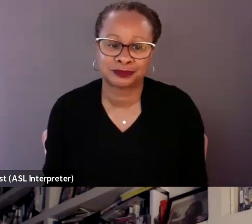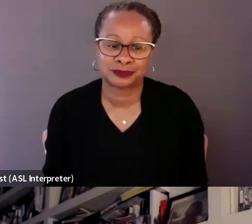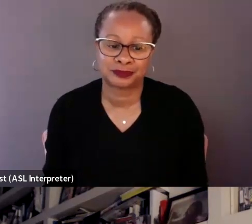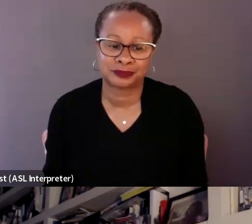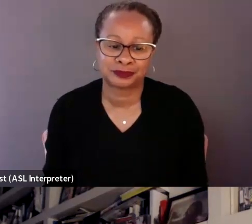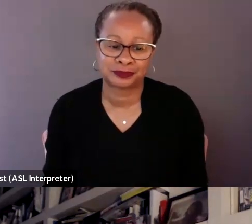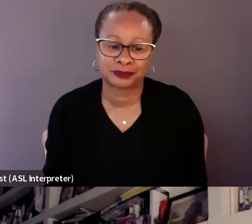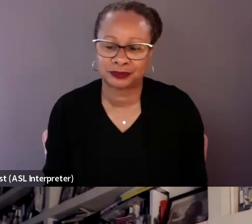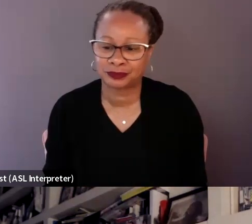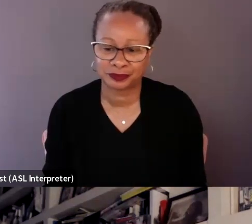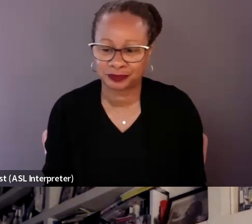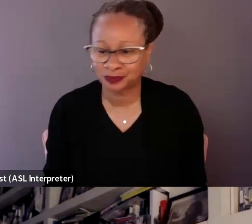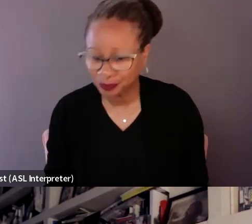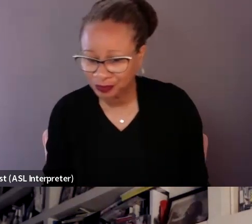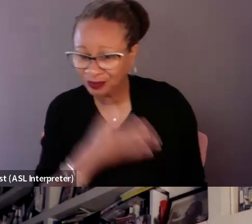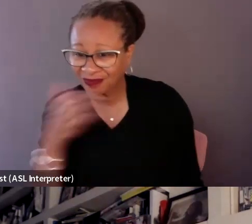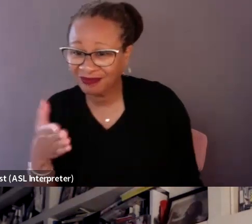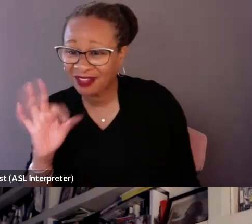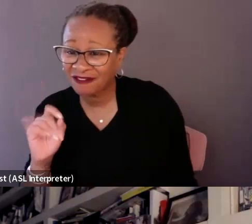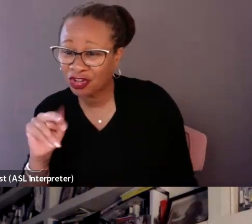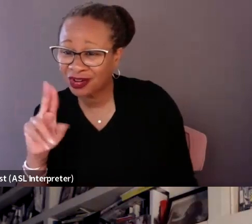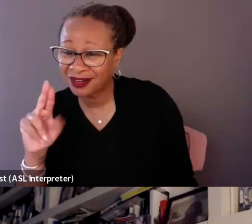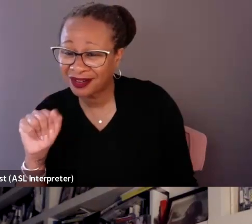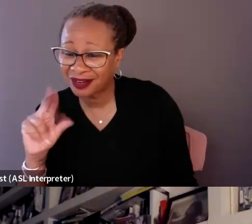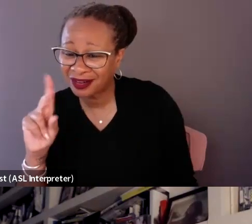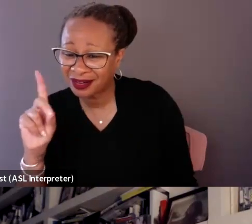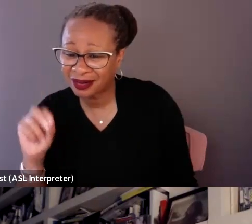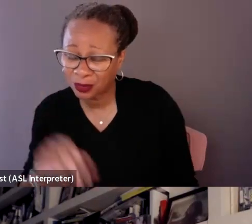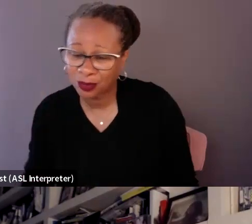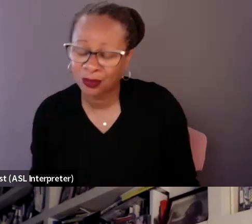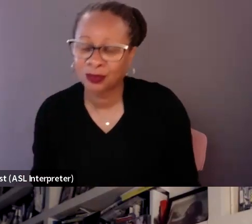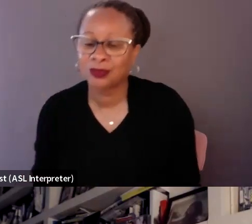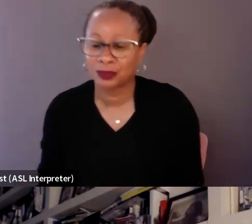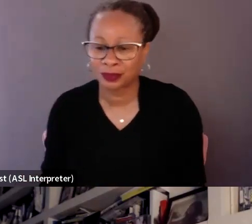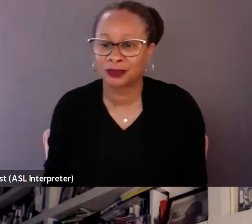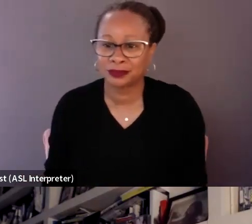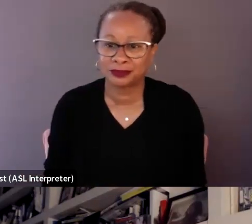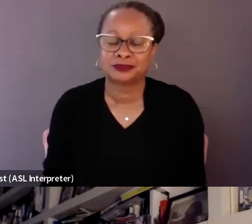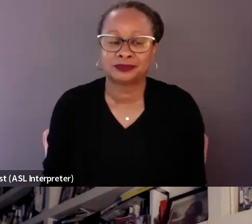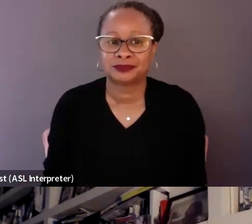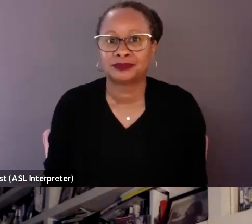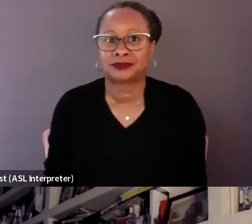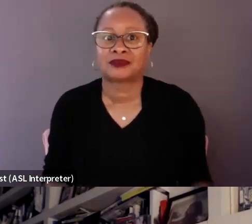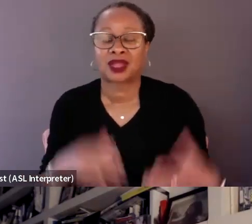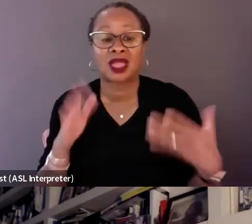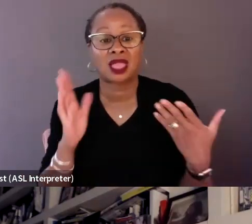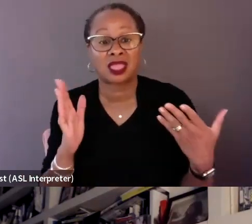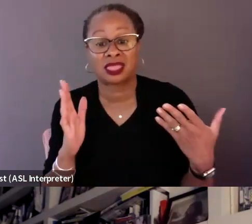Yeah, I'm wondering. Go ahead, Fernando. Yeah, the material for me was kind